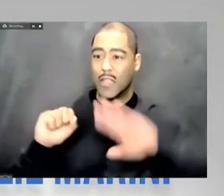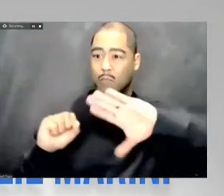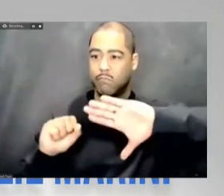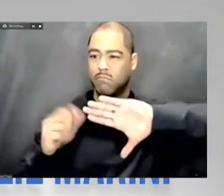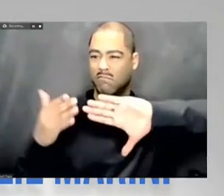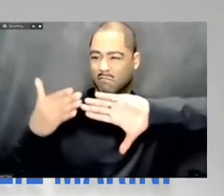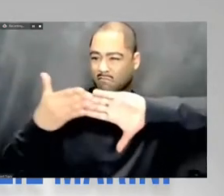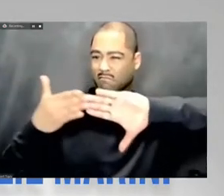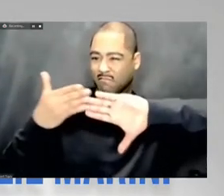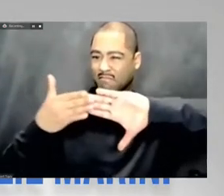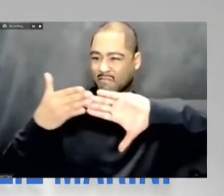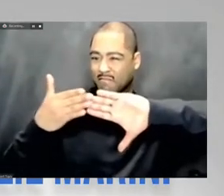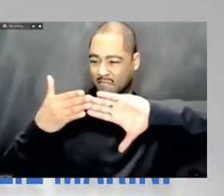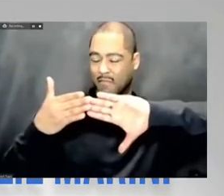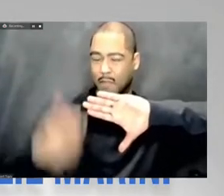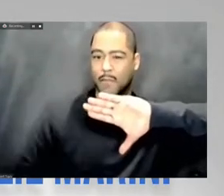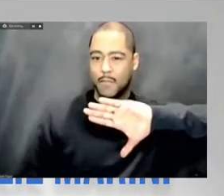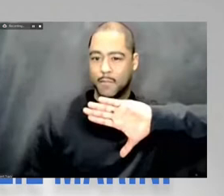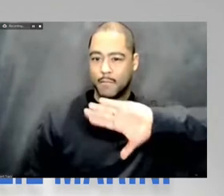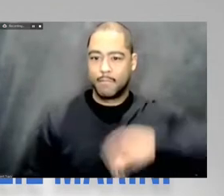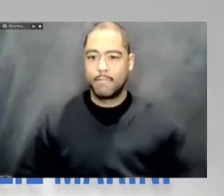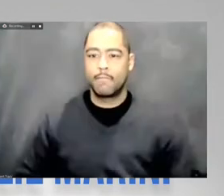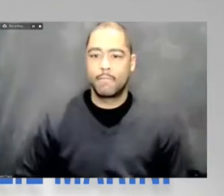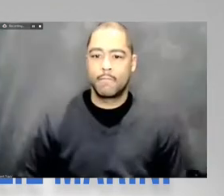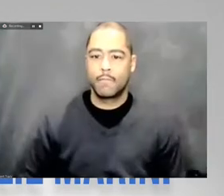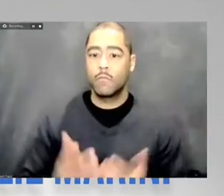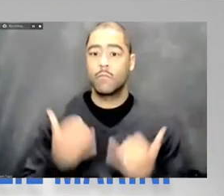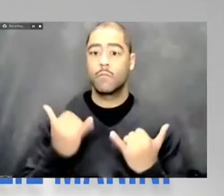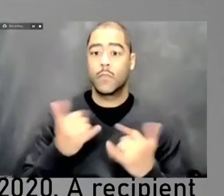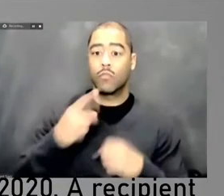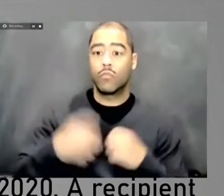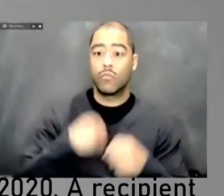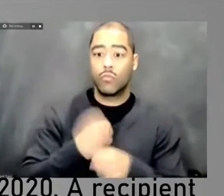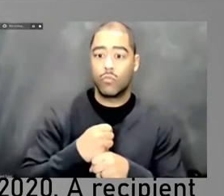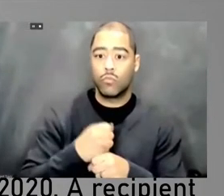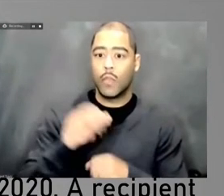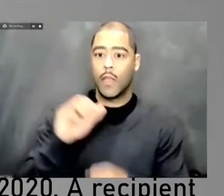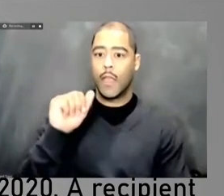This year, our accuracy judge was Amy Glynn.